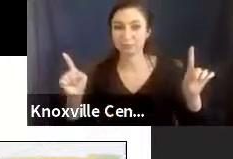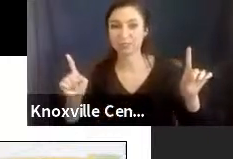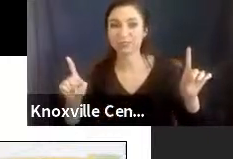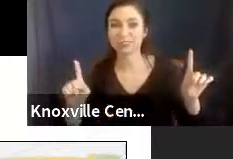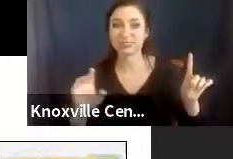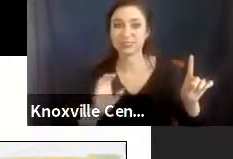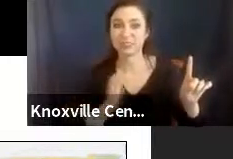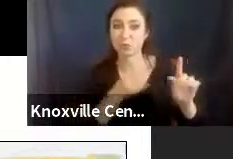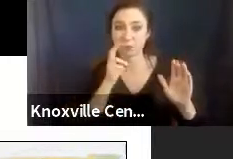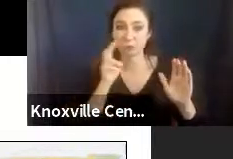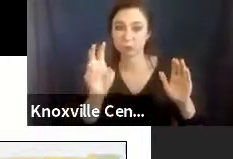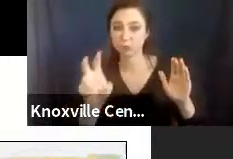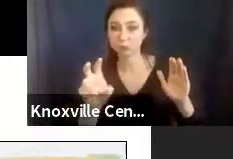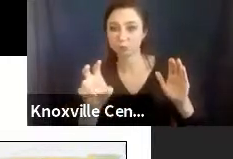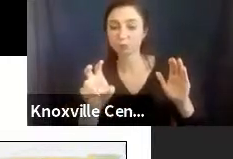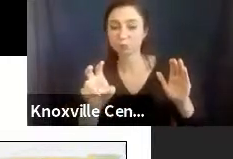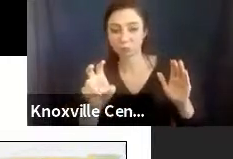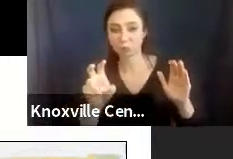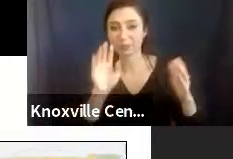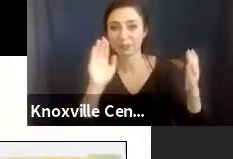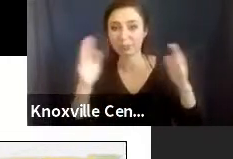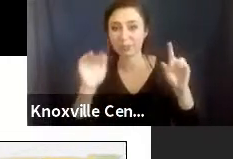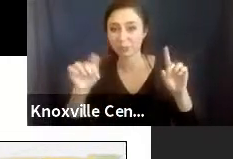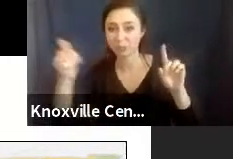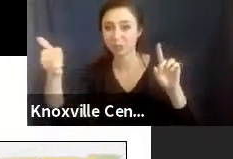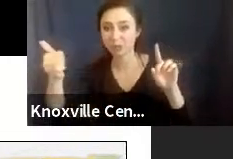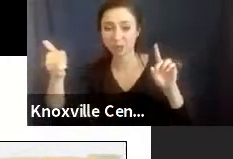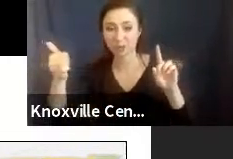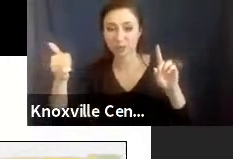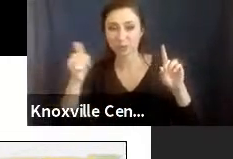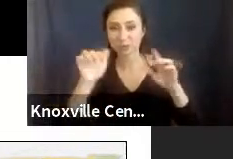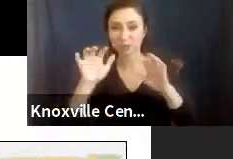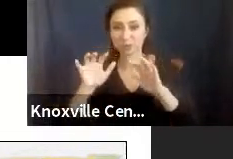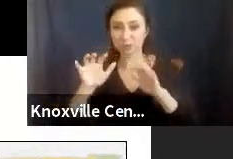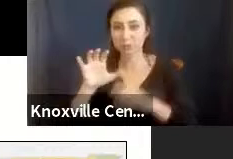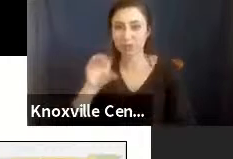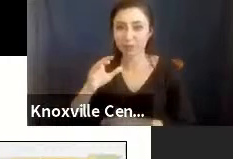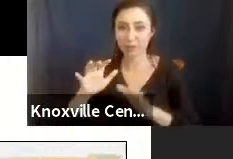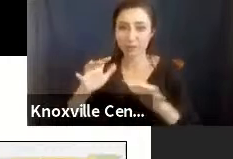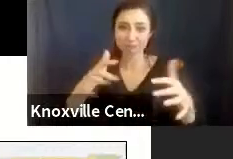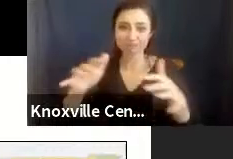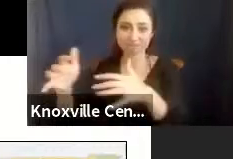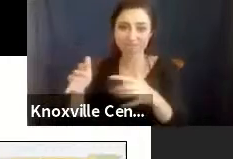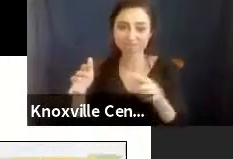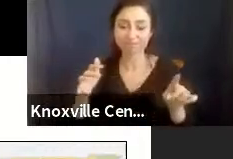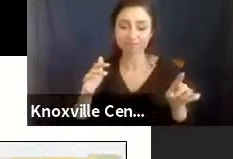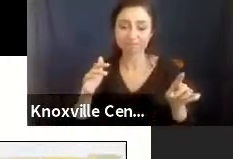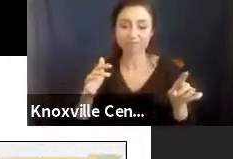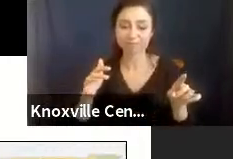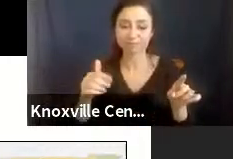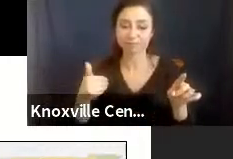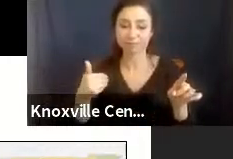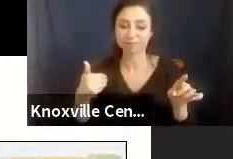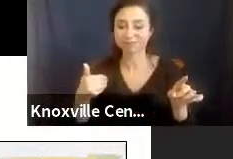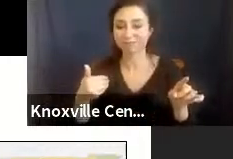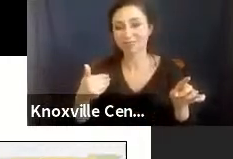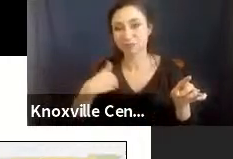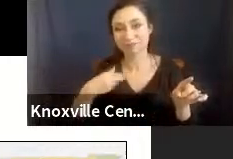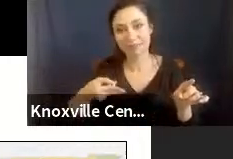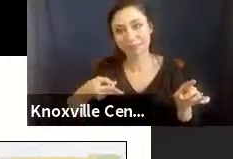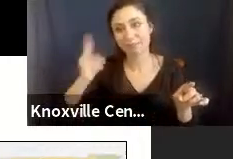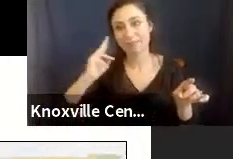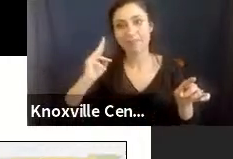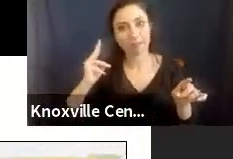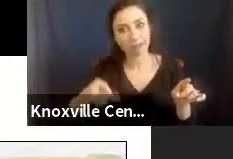our trajectory than the other population centers. And actually we've had the highest,